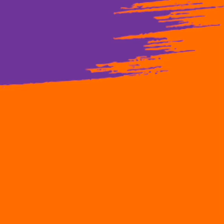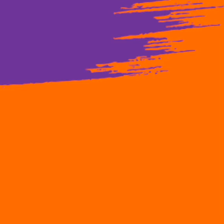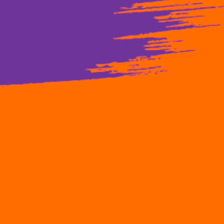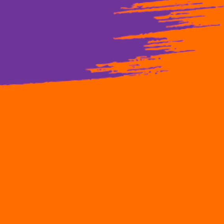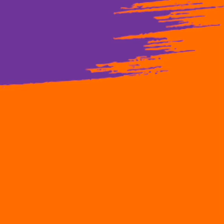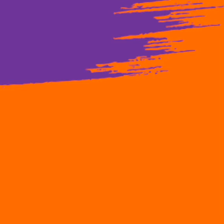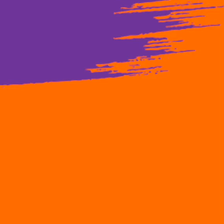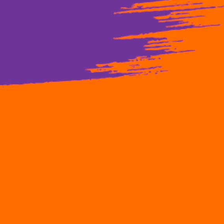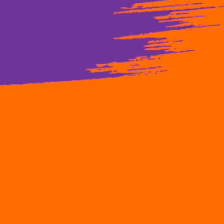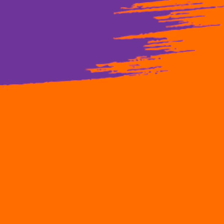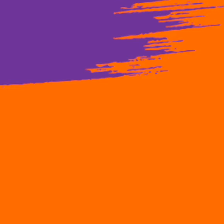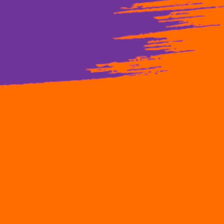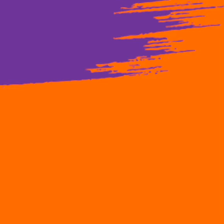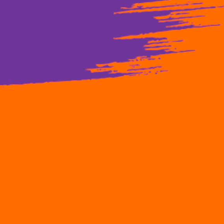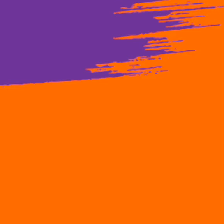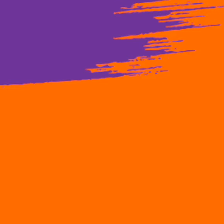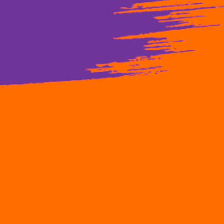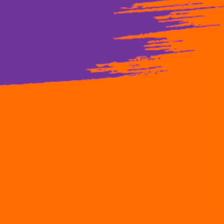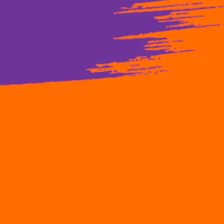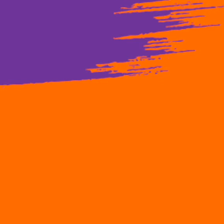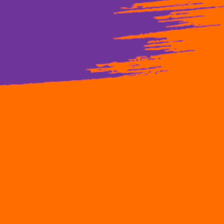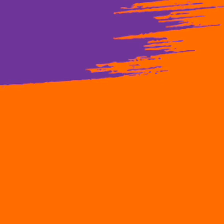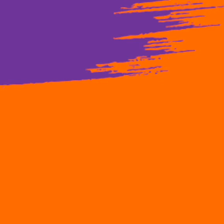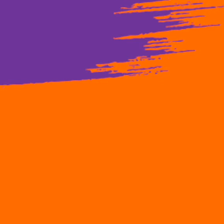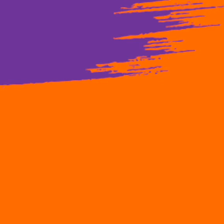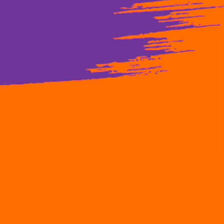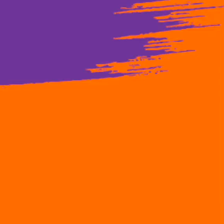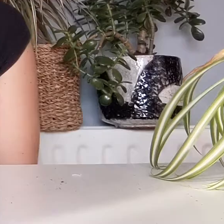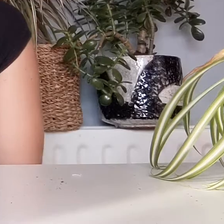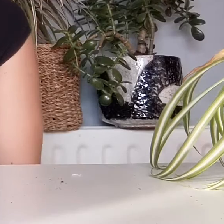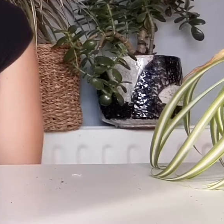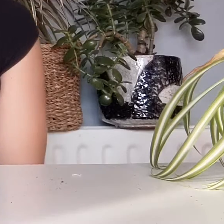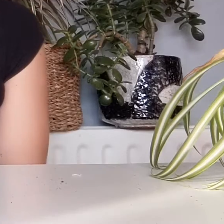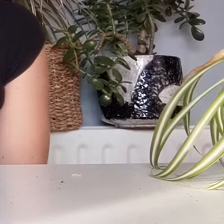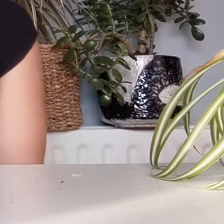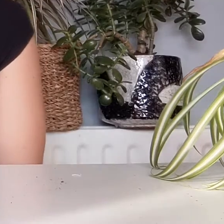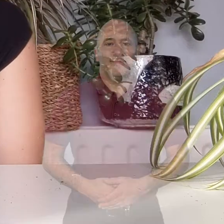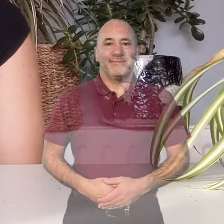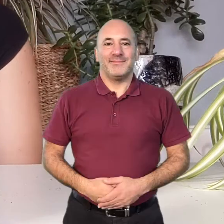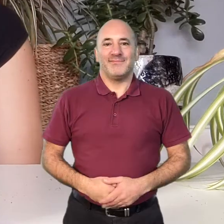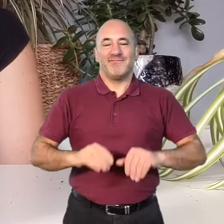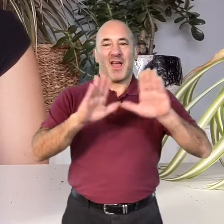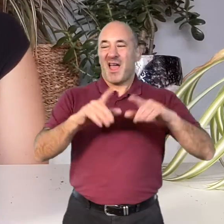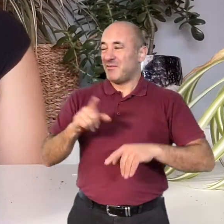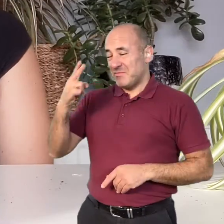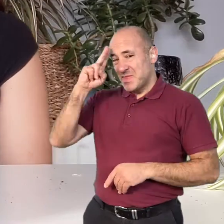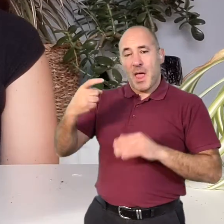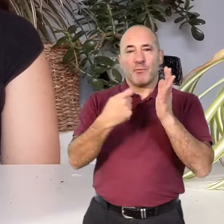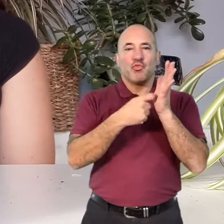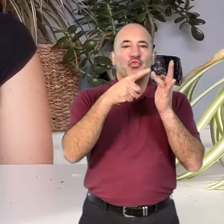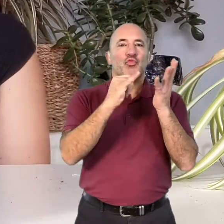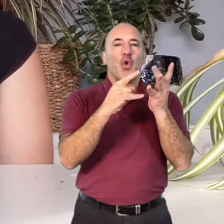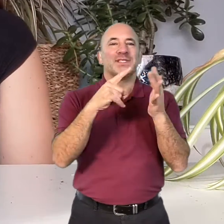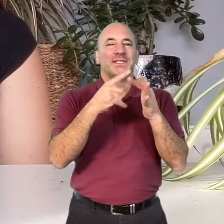Build a terrarium with Sense Arts by Kew Gardens. Hi everybody, I'm Rosie from